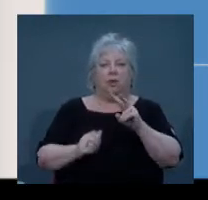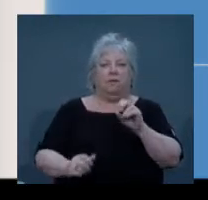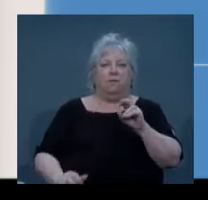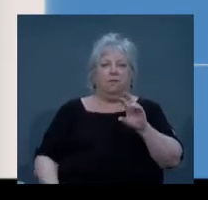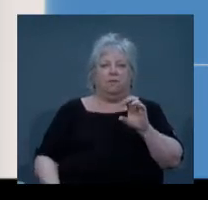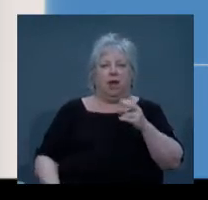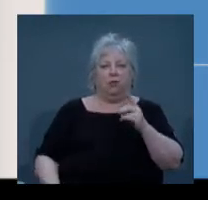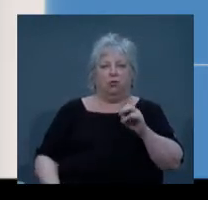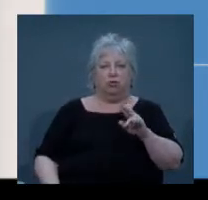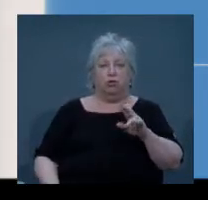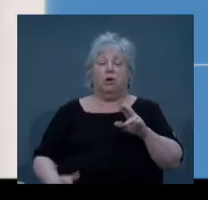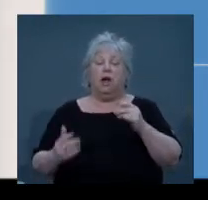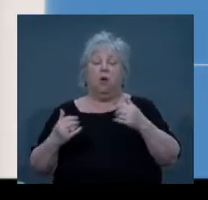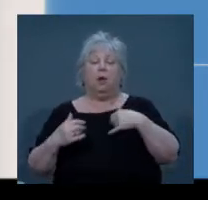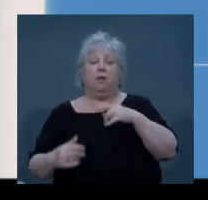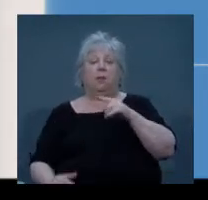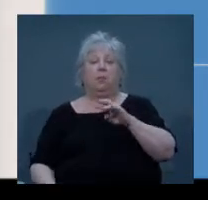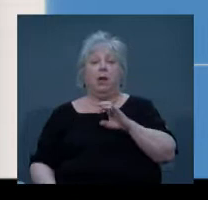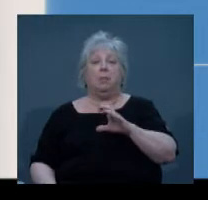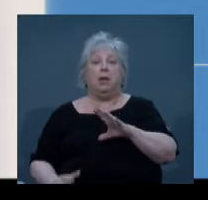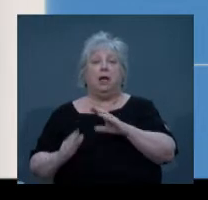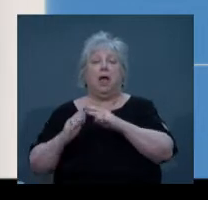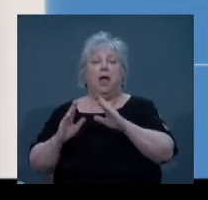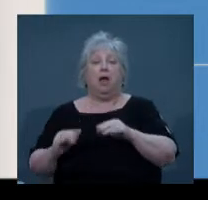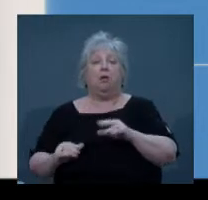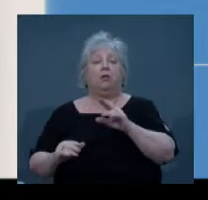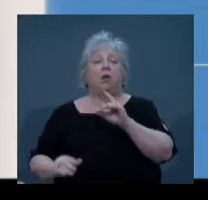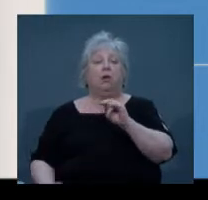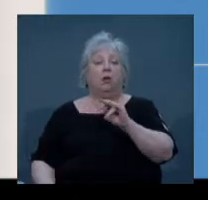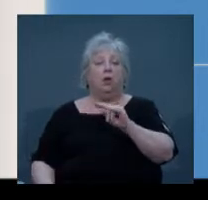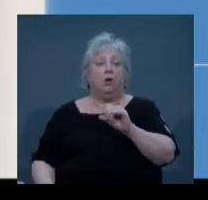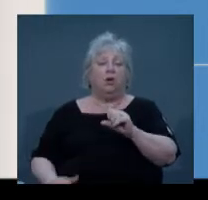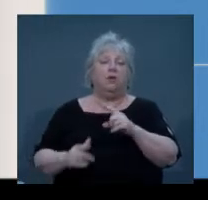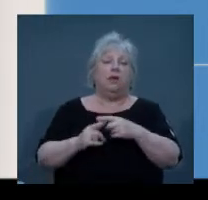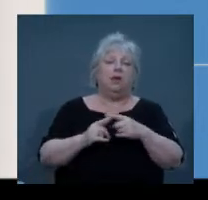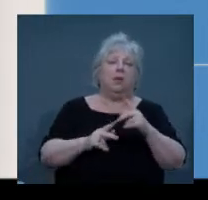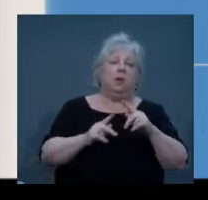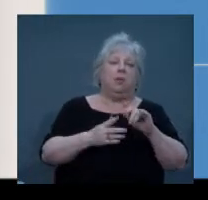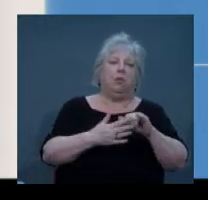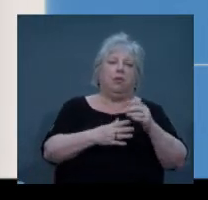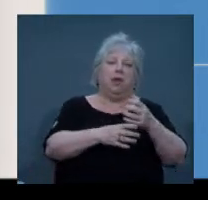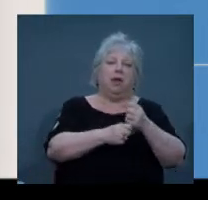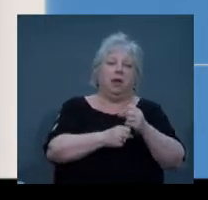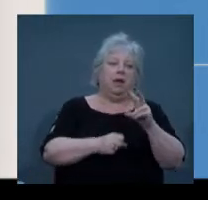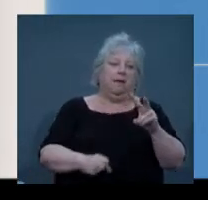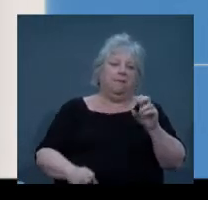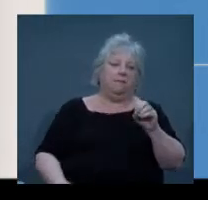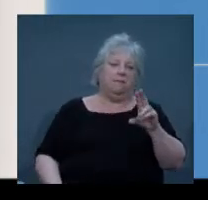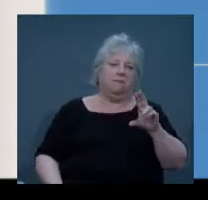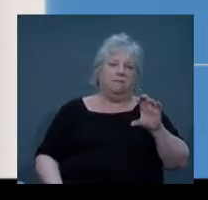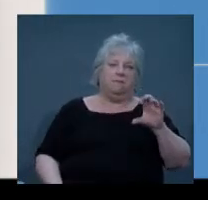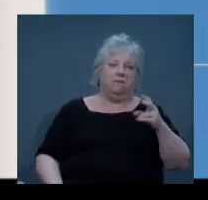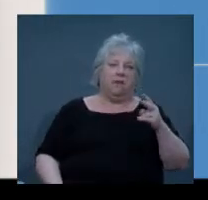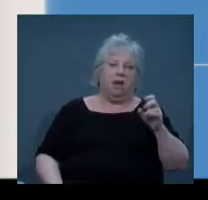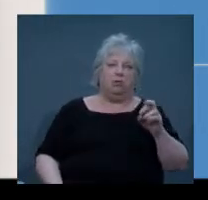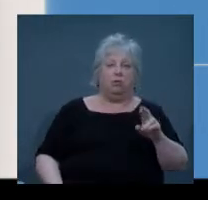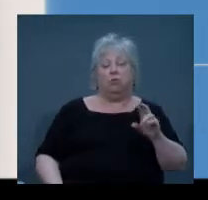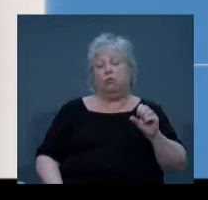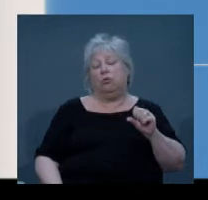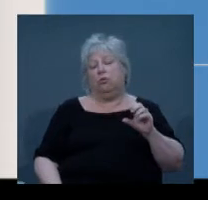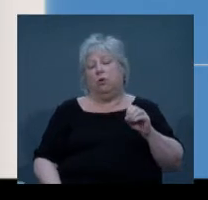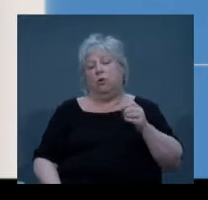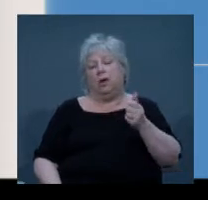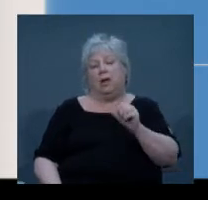have public housing units, and then you have folks that get a voucher. So any of us could have rental